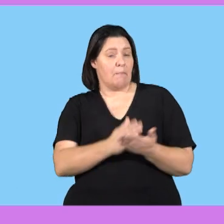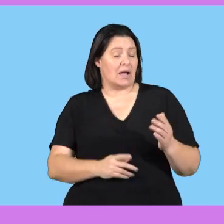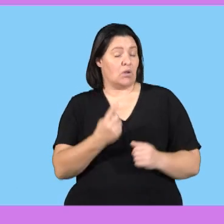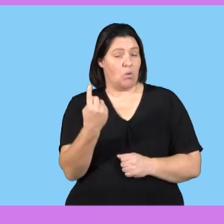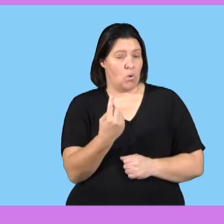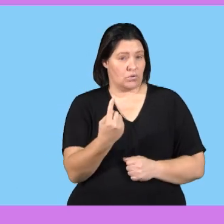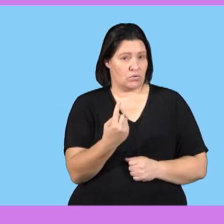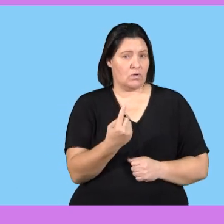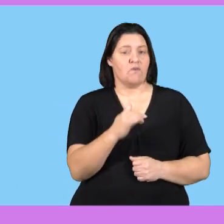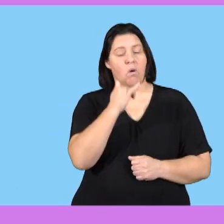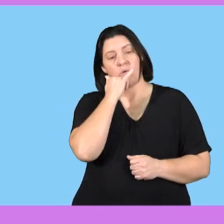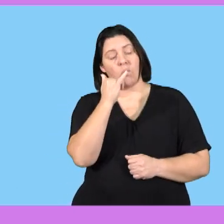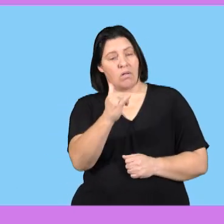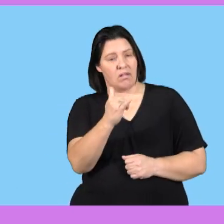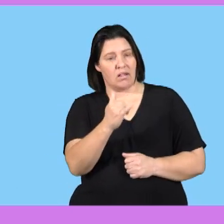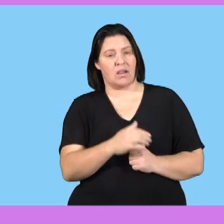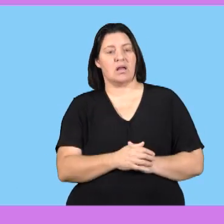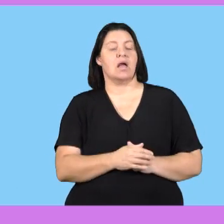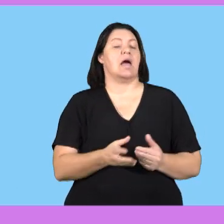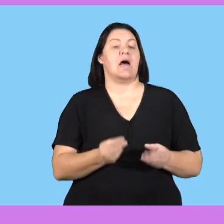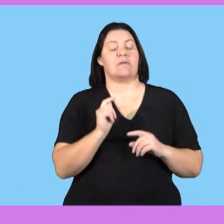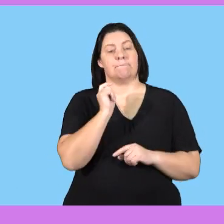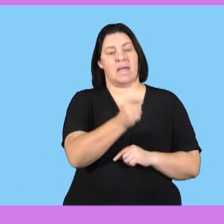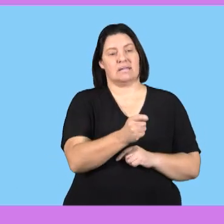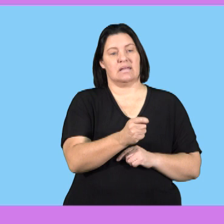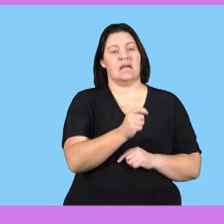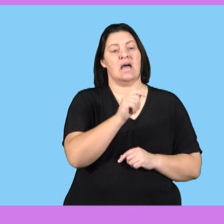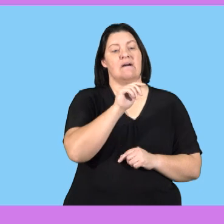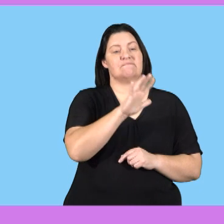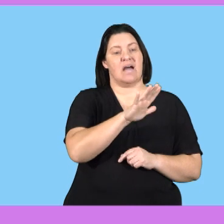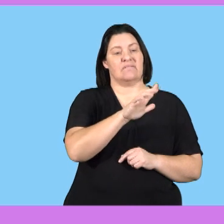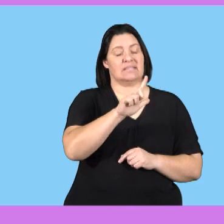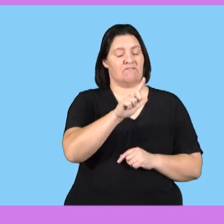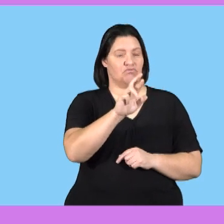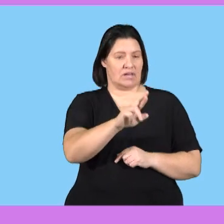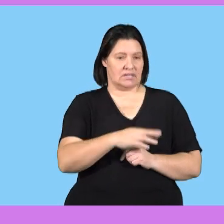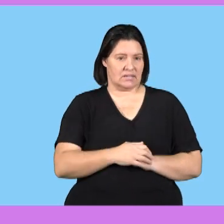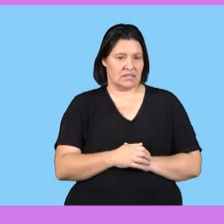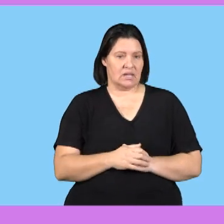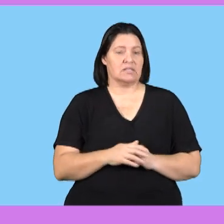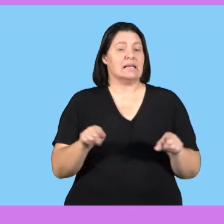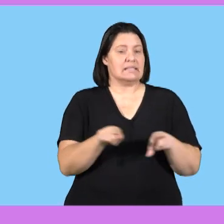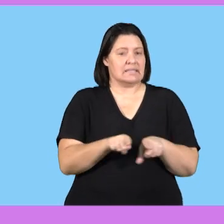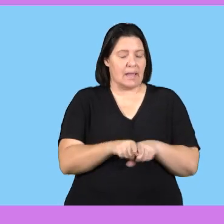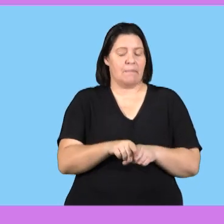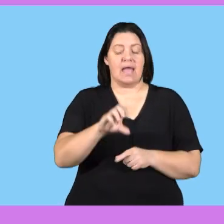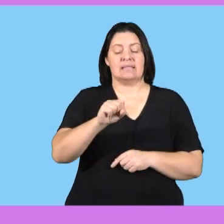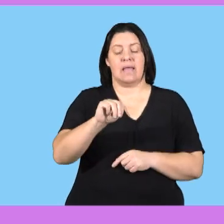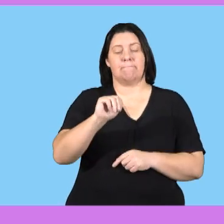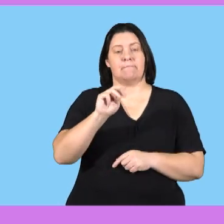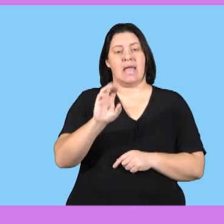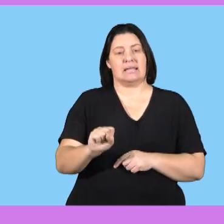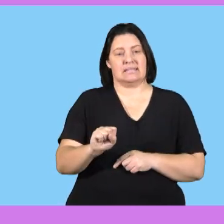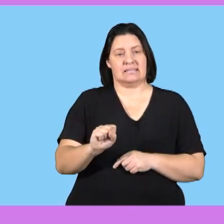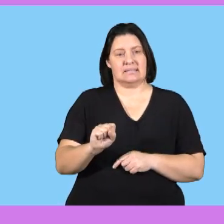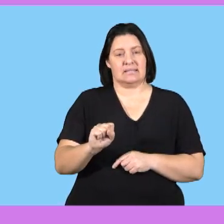alone, for the calls, basically, he'll have to pay 57 Rand. But remember, there's also the SMS rate here,